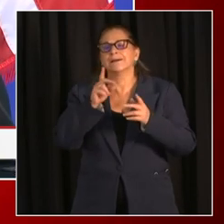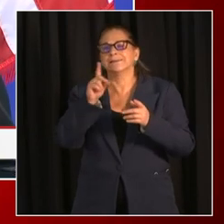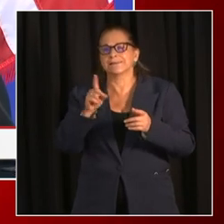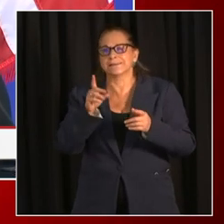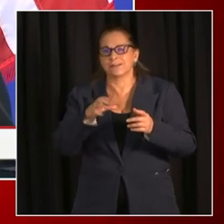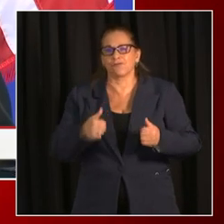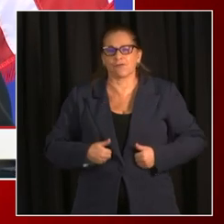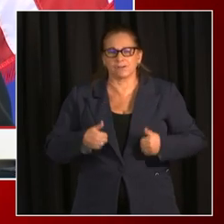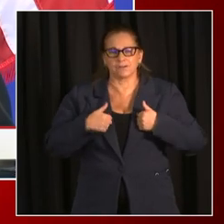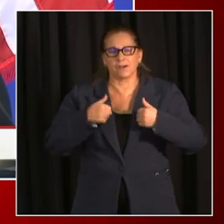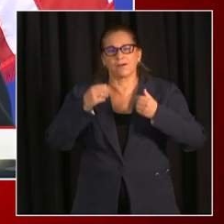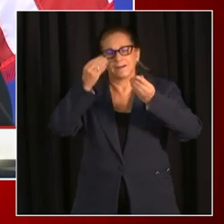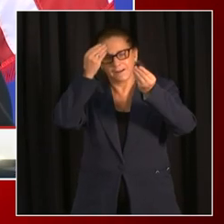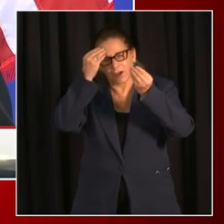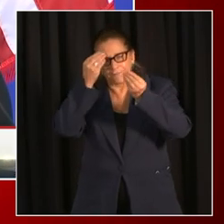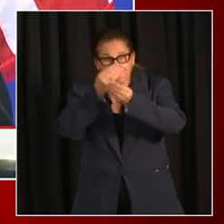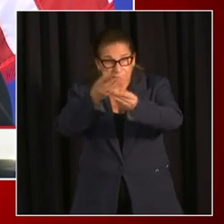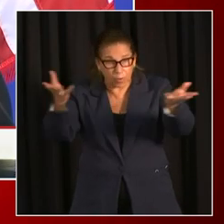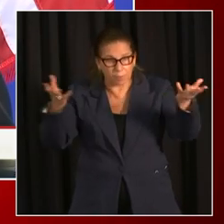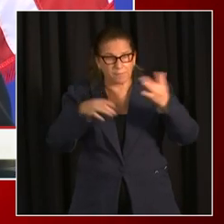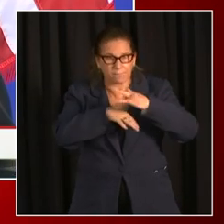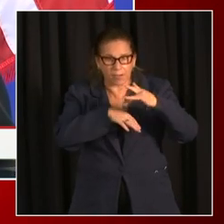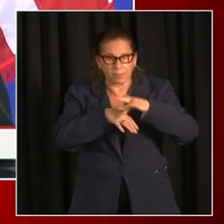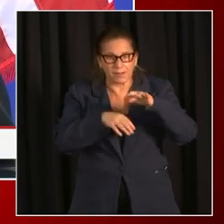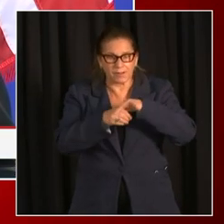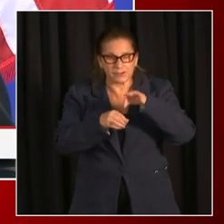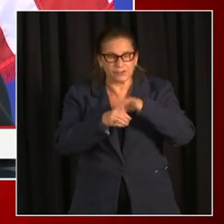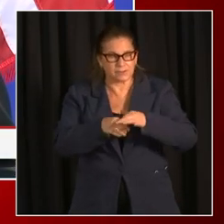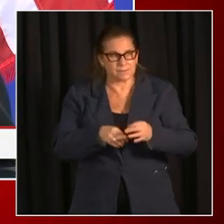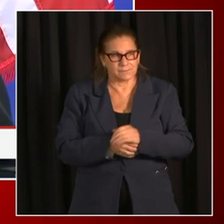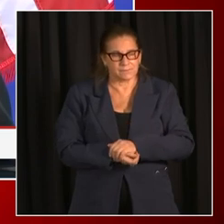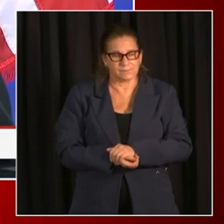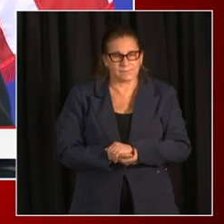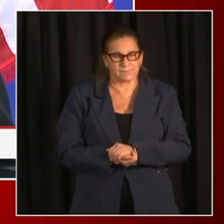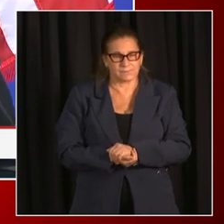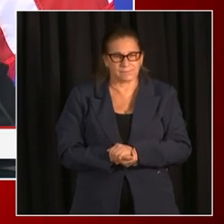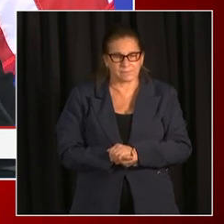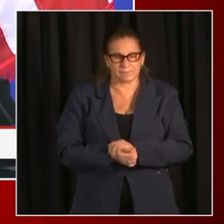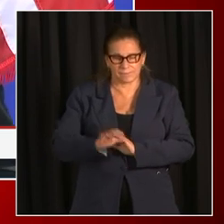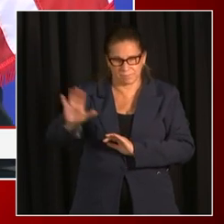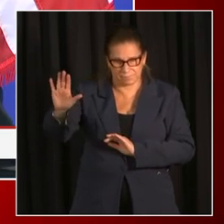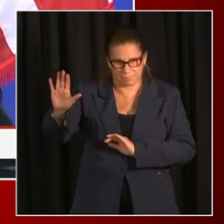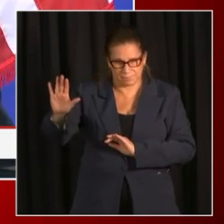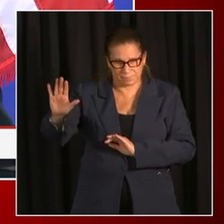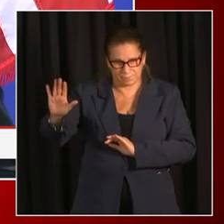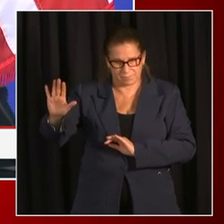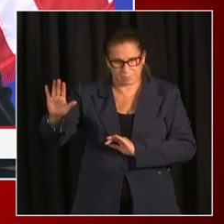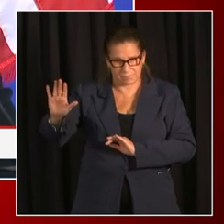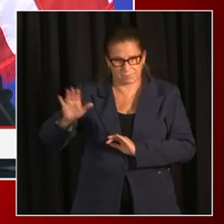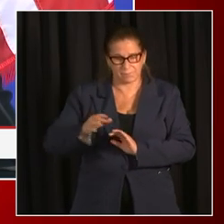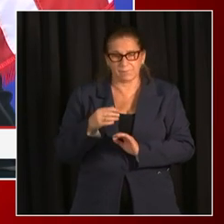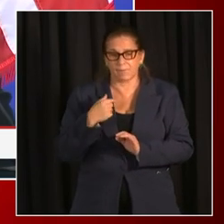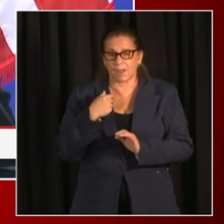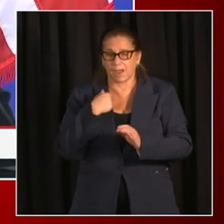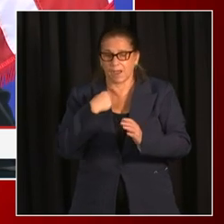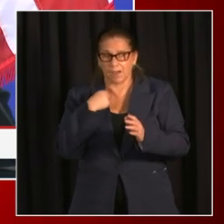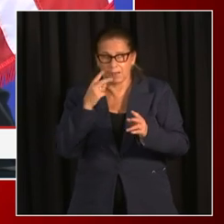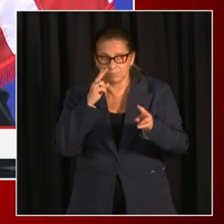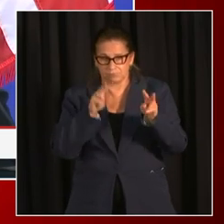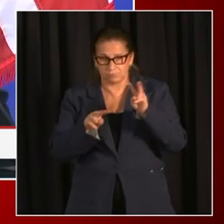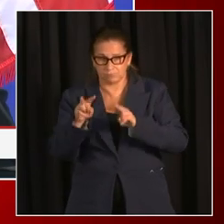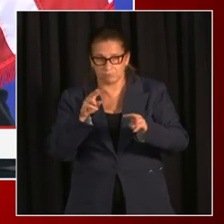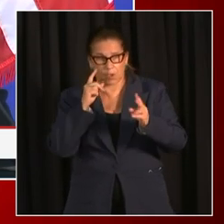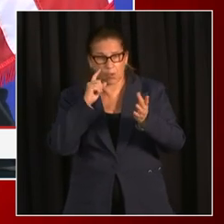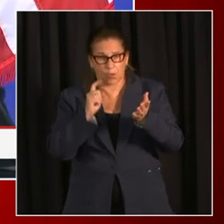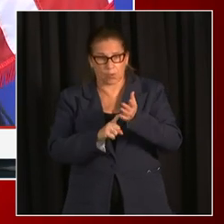options as early as possible and that they're taking advantage of them. I will say this, one of my observations from